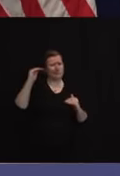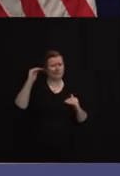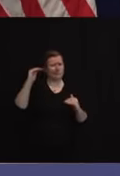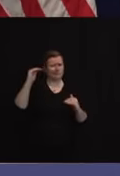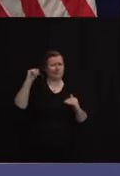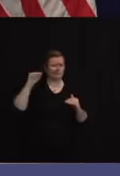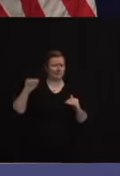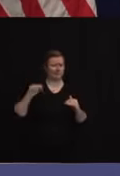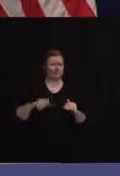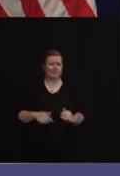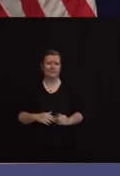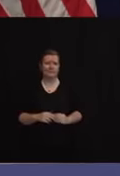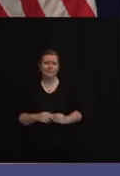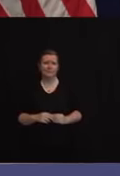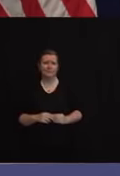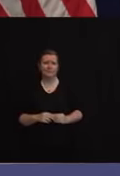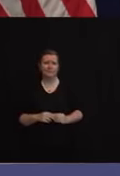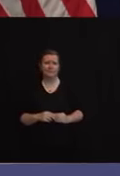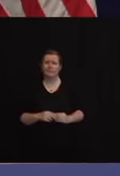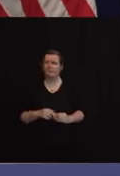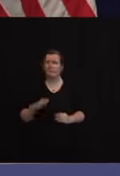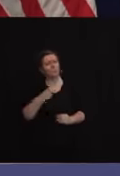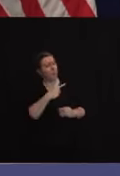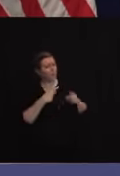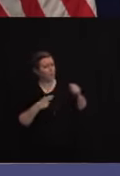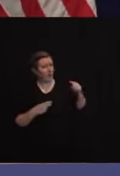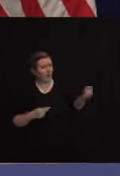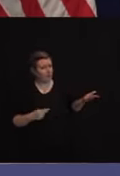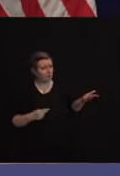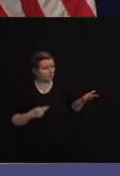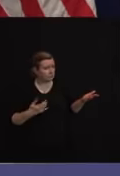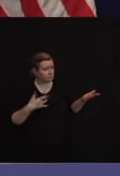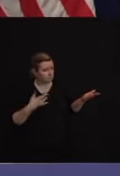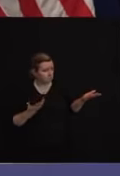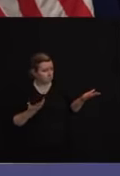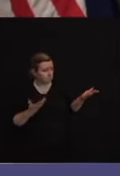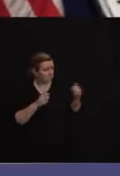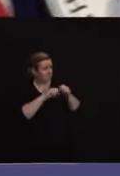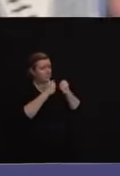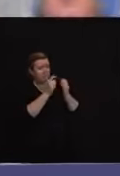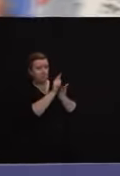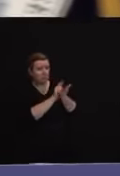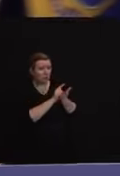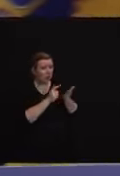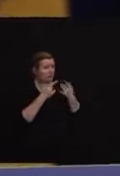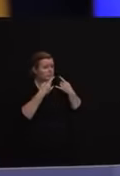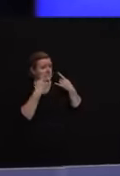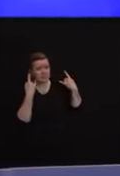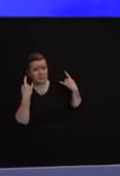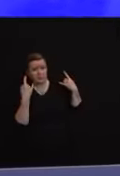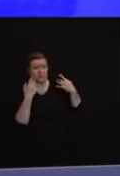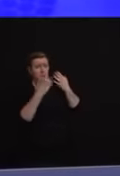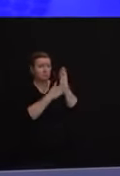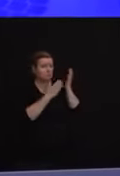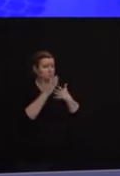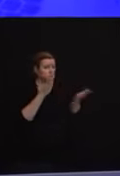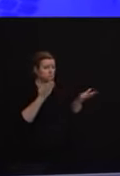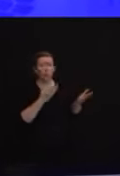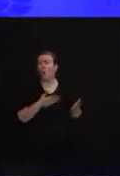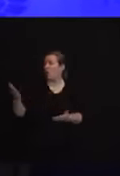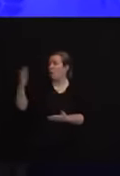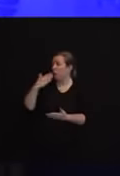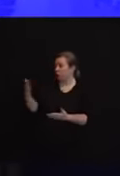you with us. Thank you for your leadership. Anything on compliance, PPE, infrastructure, or other matters? Thank you. Thank you, Governor. Good afternoon, everyone. With